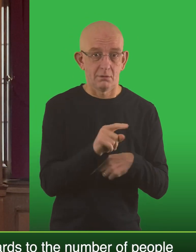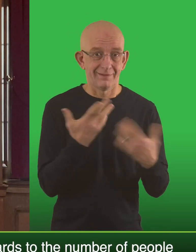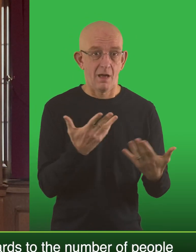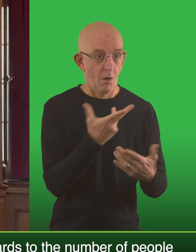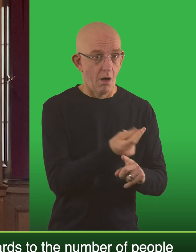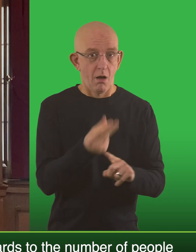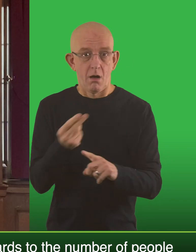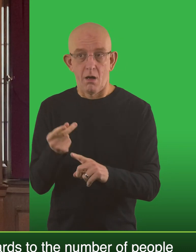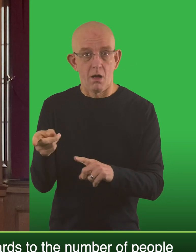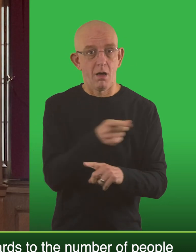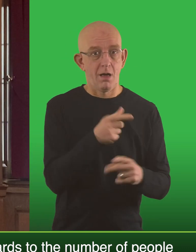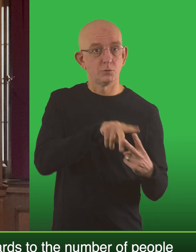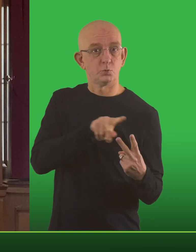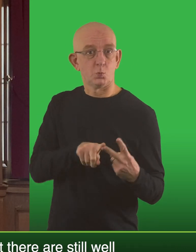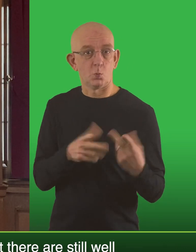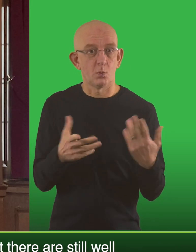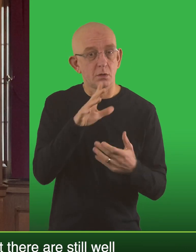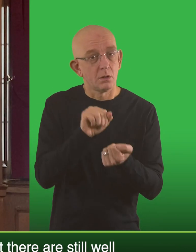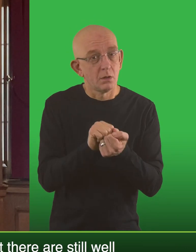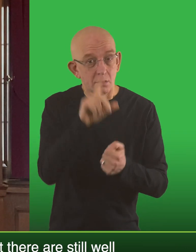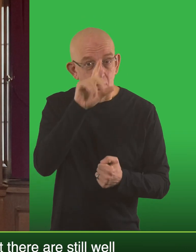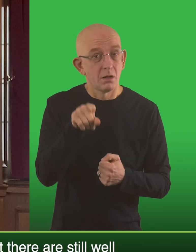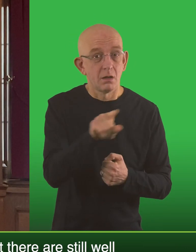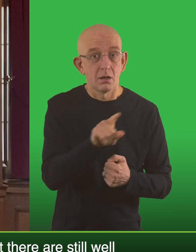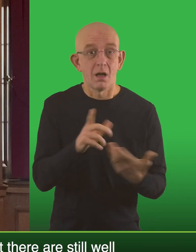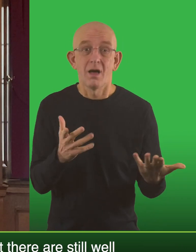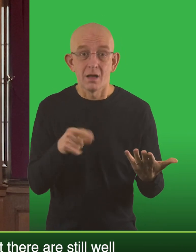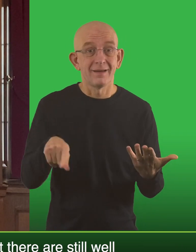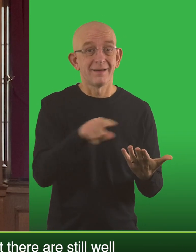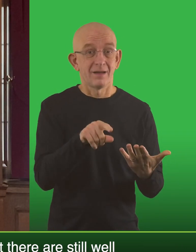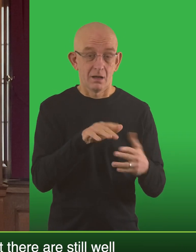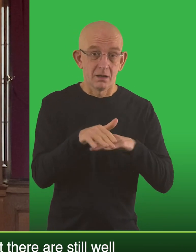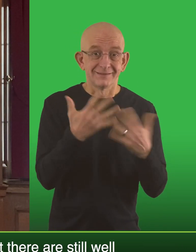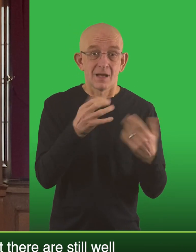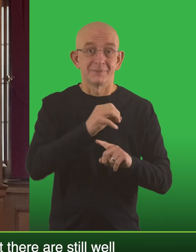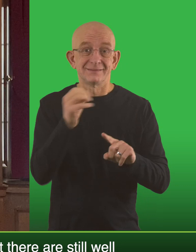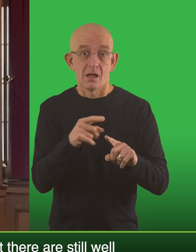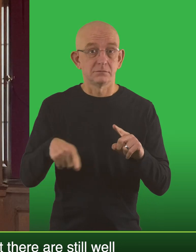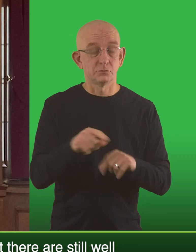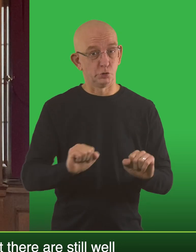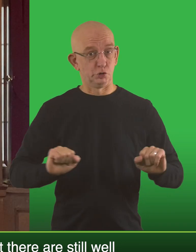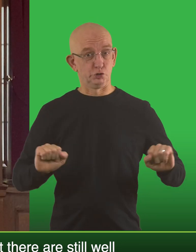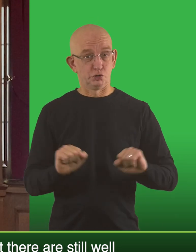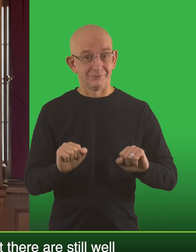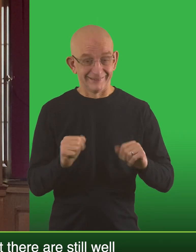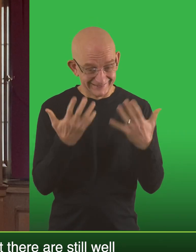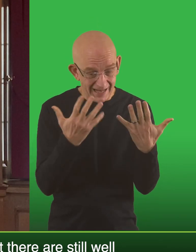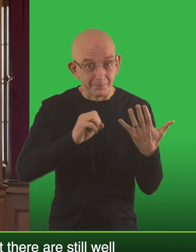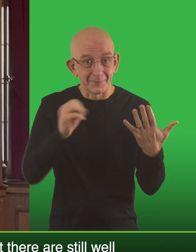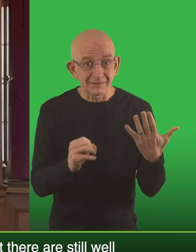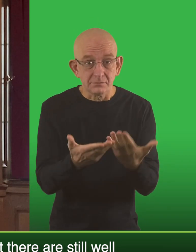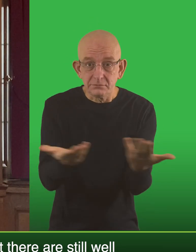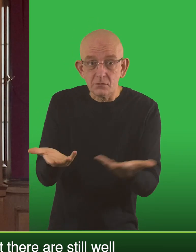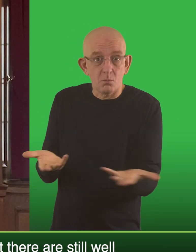number of people who are now fully vaccinated, but it's worth remembering that there's sort of well more than 10% of the adult population who haven't